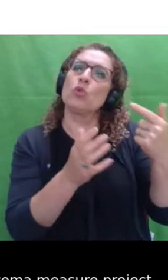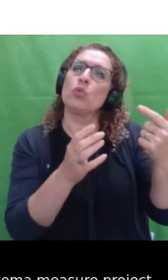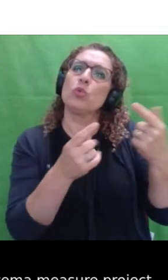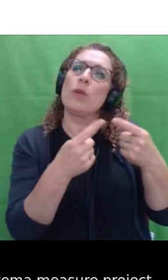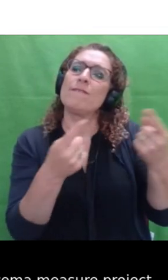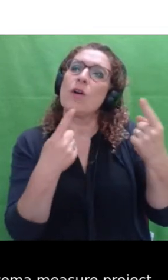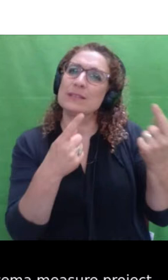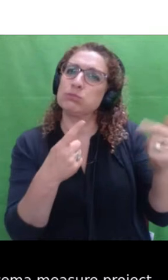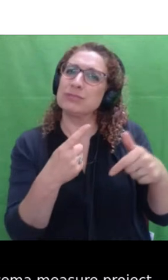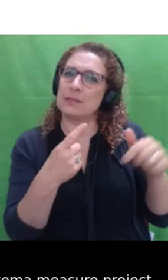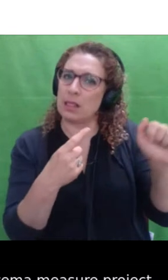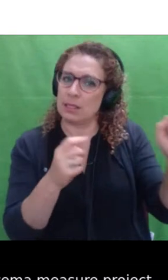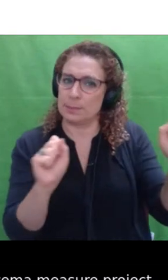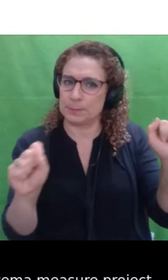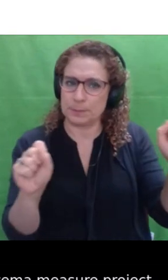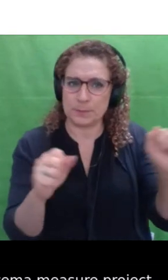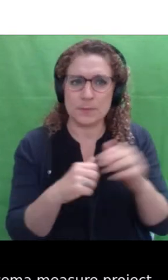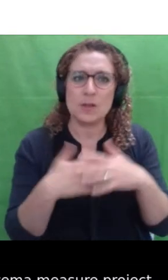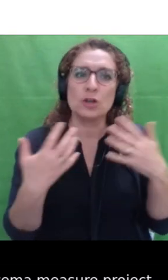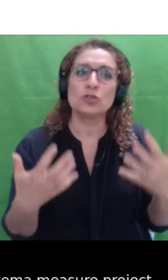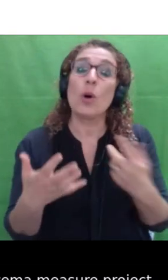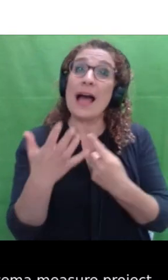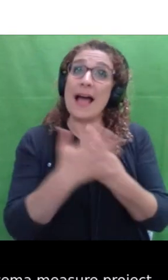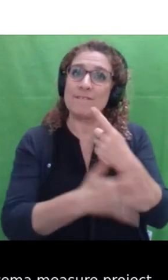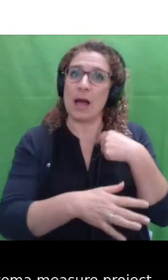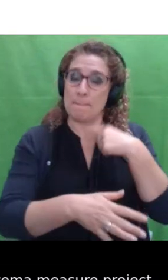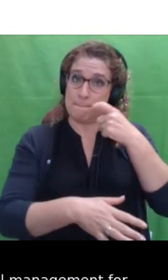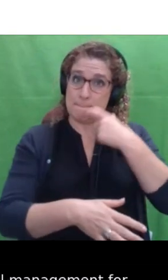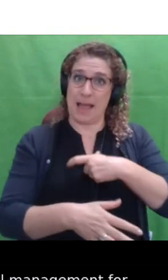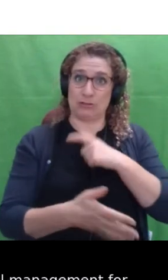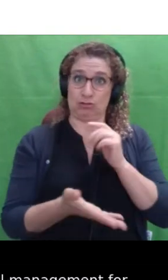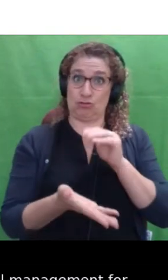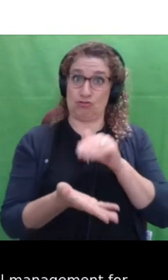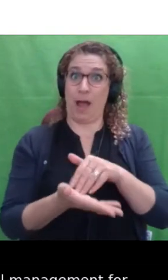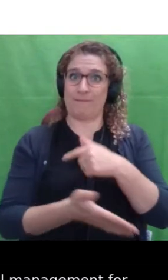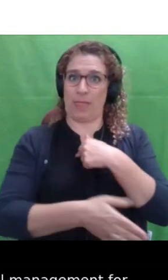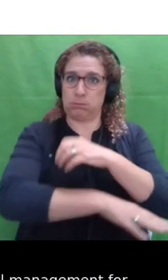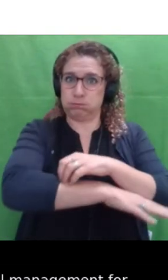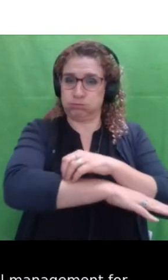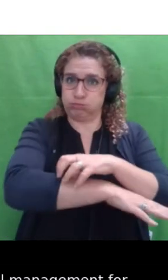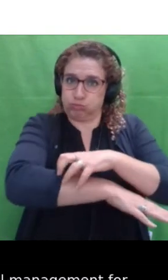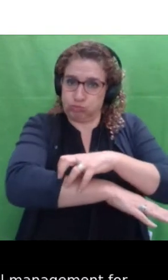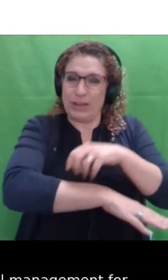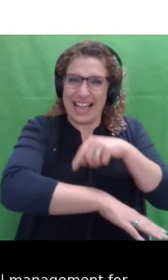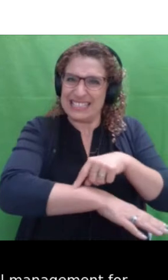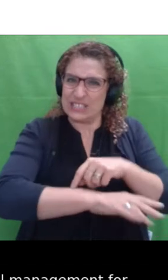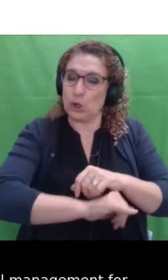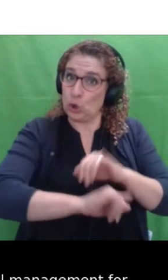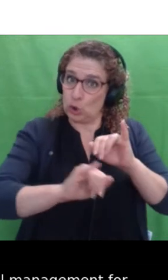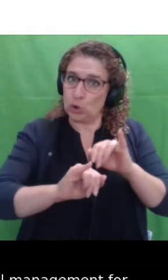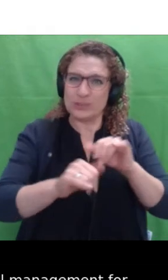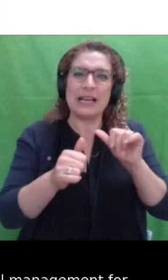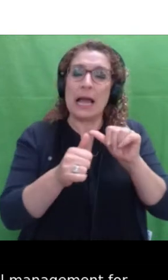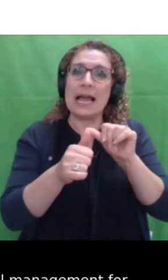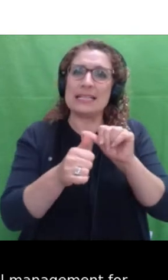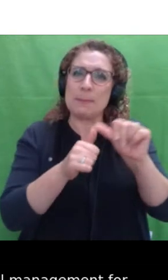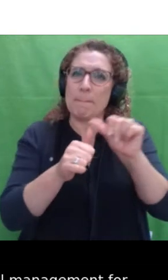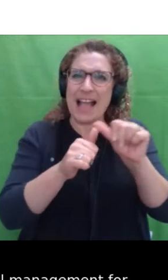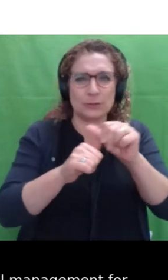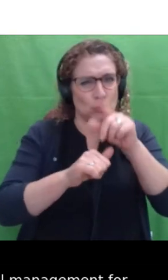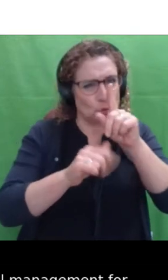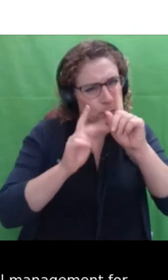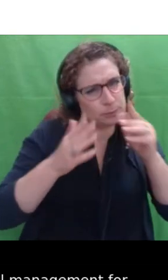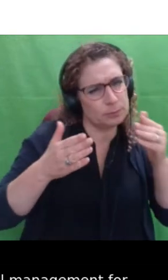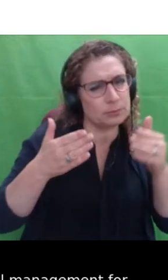management for patients presenting with a flare-up so when eczema is flared and it's acute it's much better to hard hit using potent